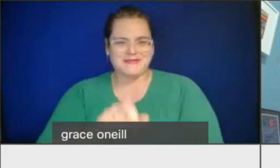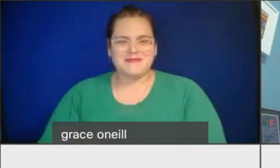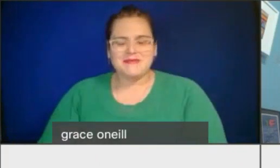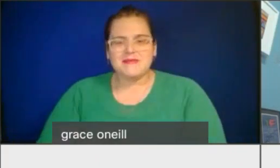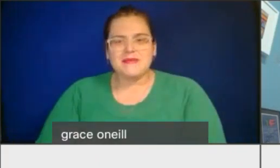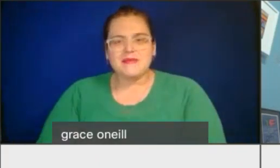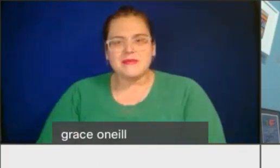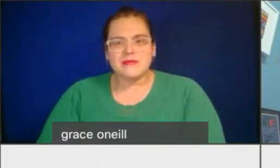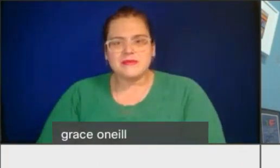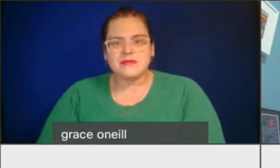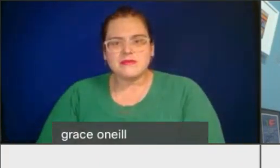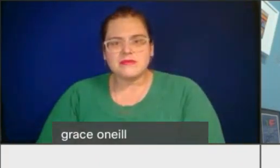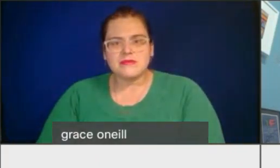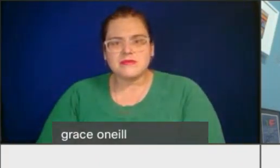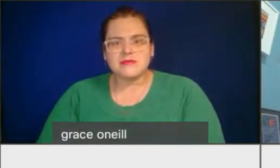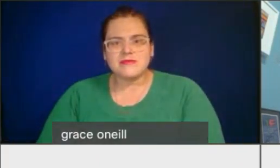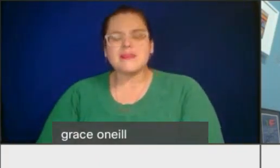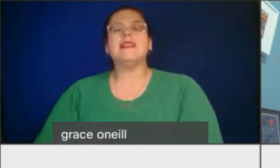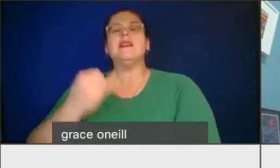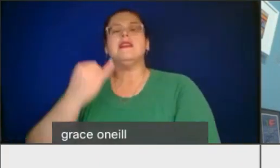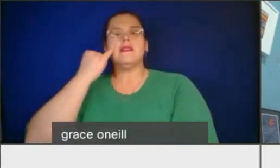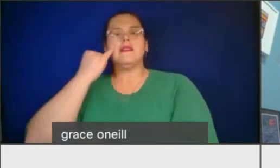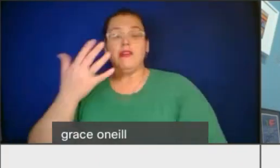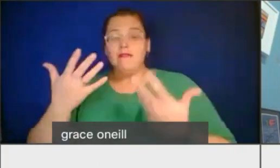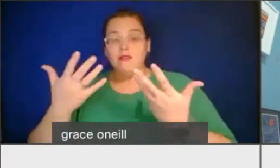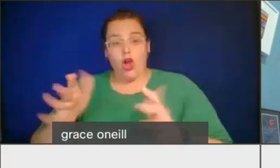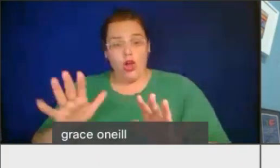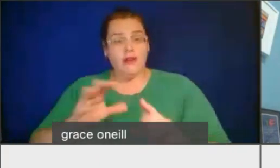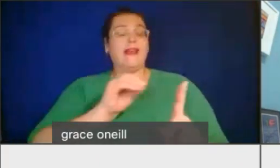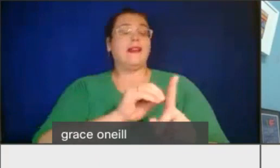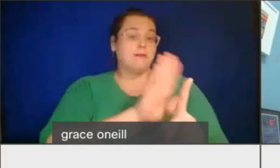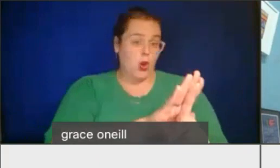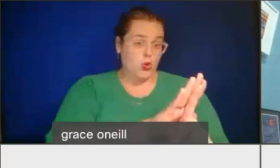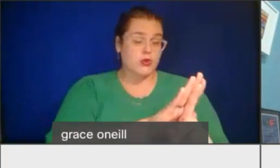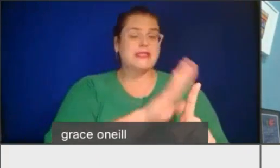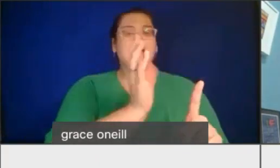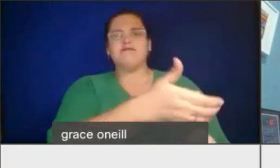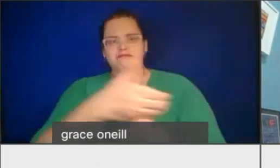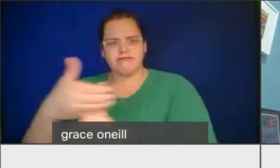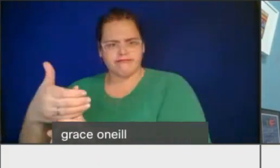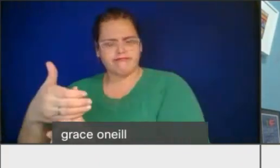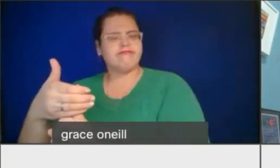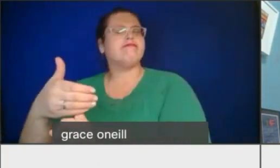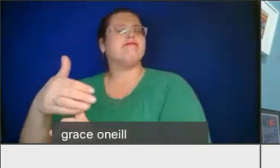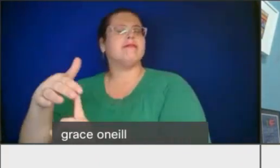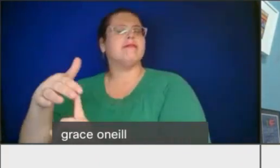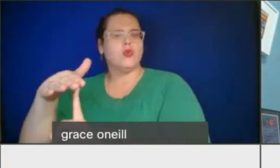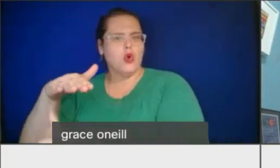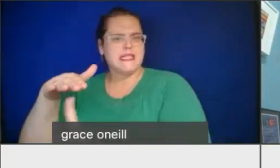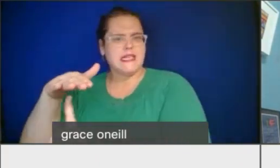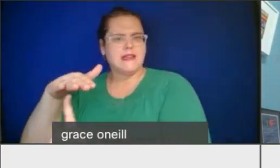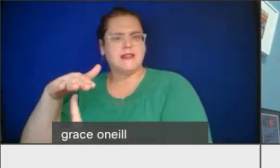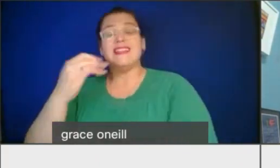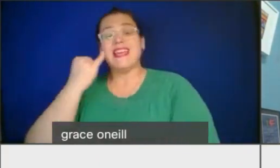So quarantining people supported, if they've already been quarantined because of a prior exposure, does their quarantine clock reset if a